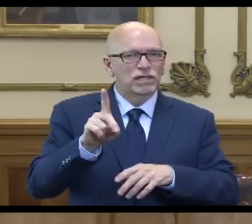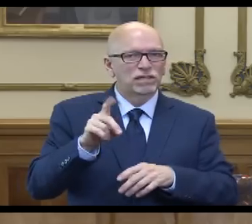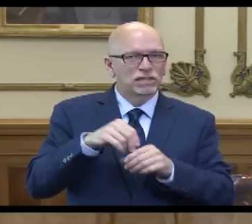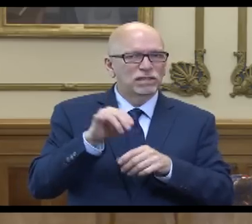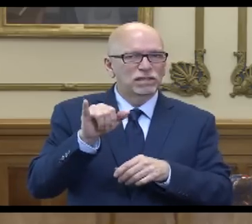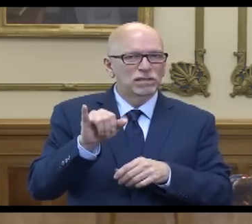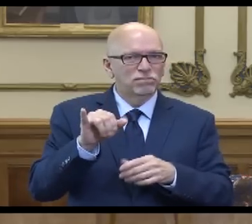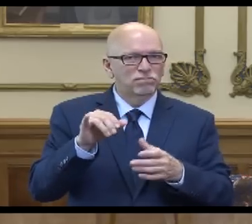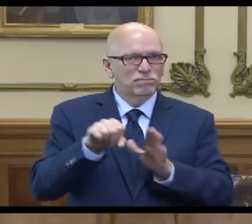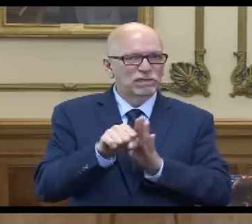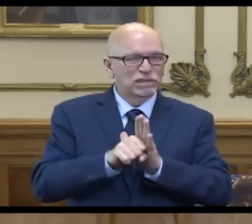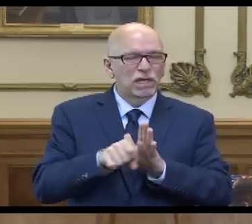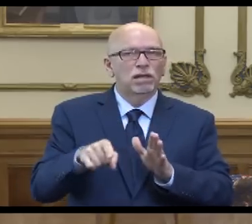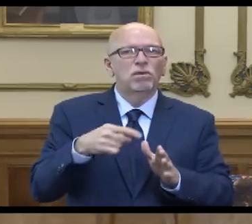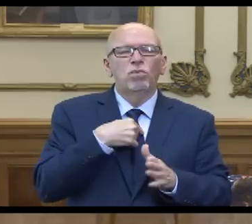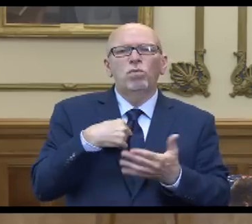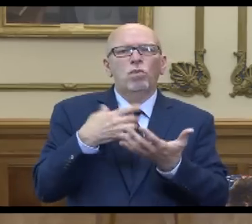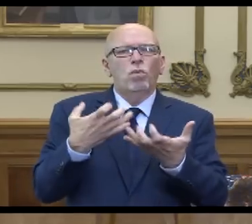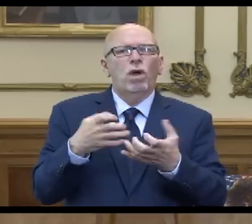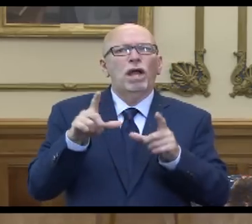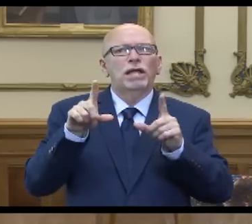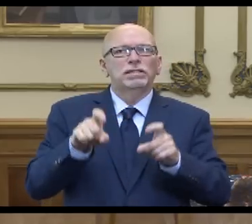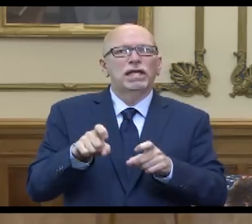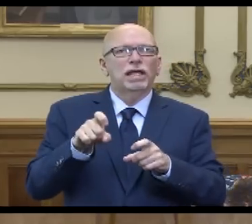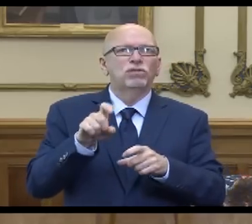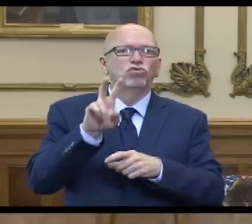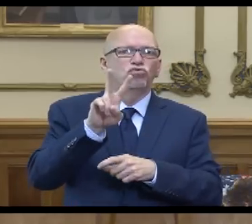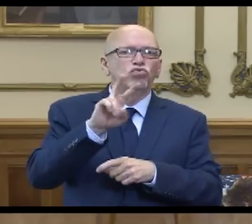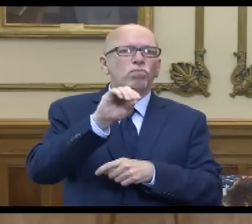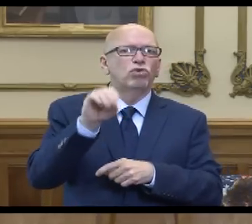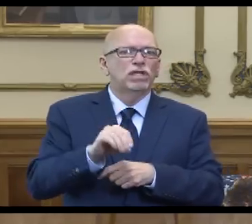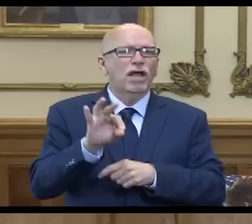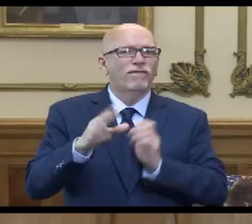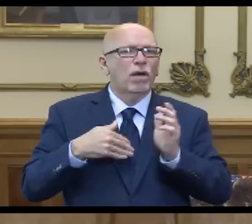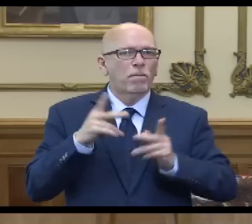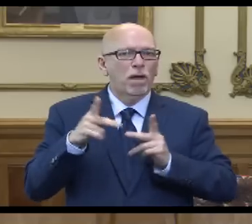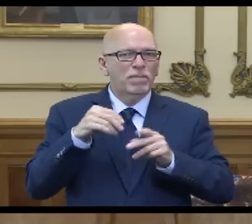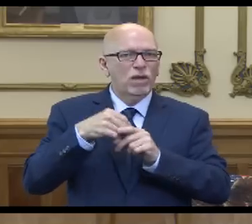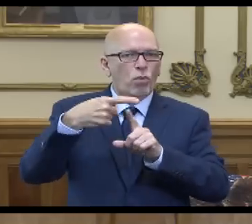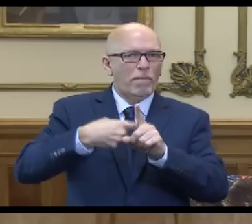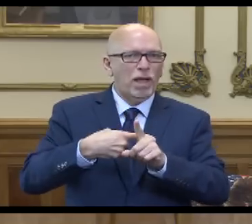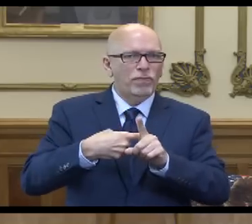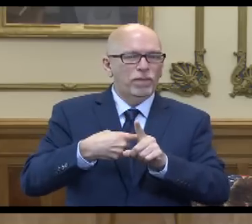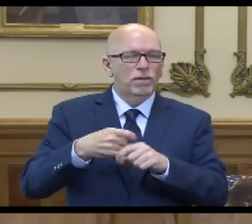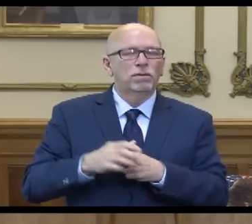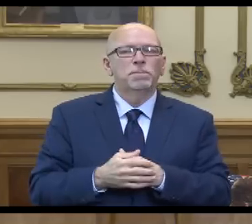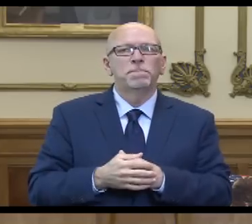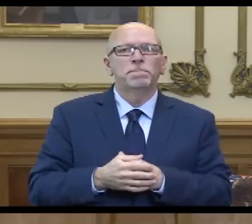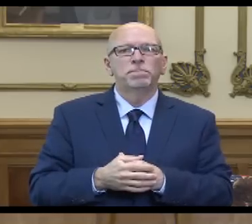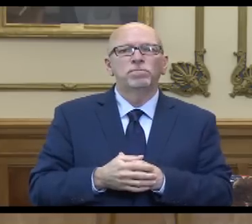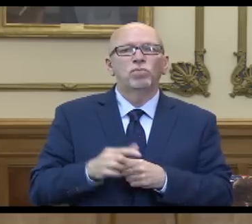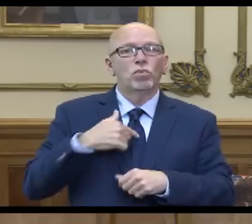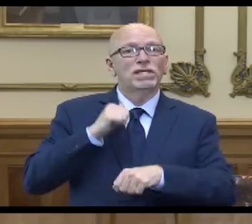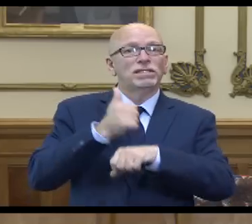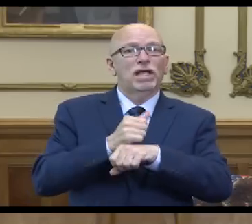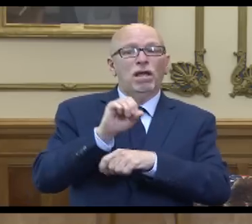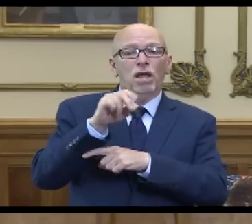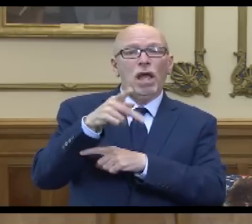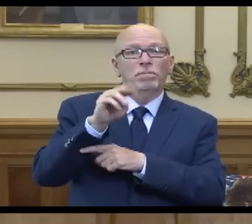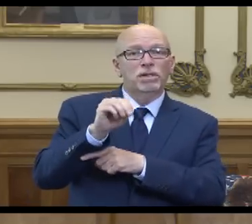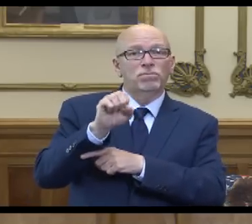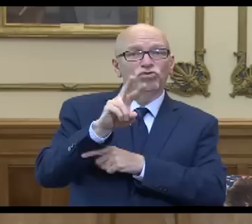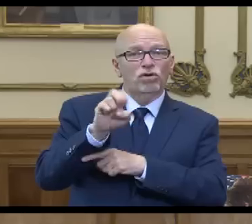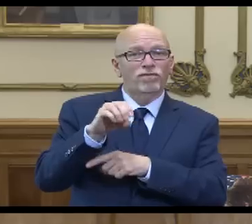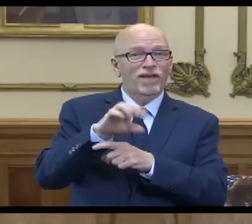state of Indiana, where we wanted to be able to test at least 2% of the population over a month's period of time. And by setting up OptumServe in